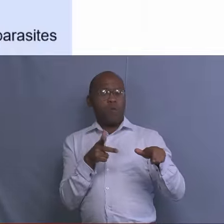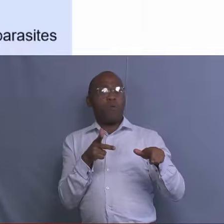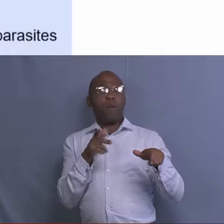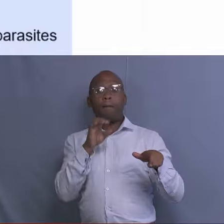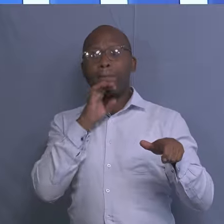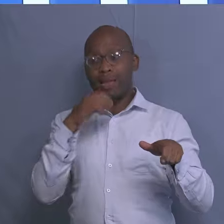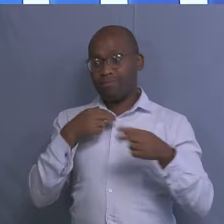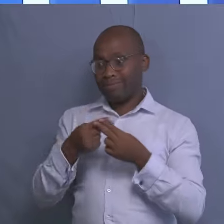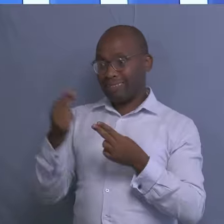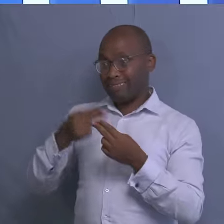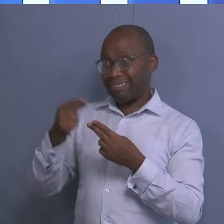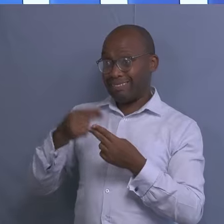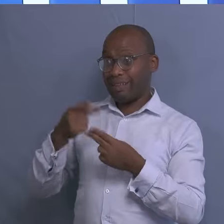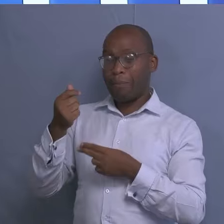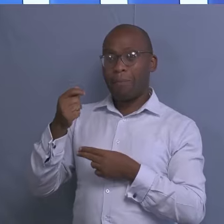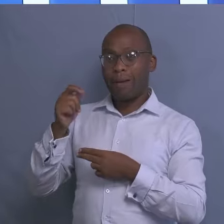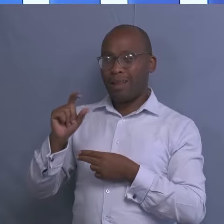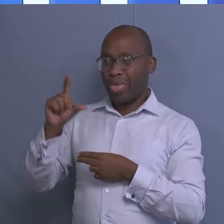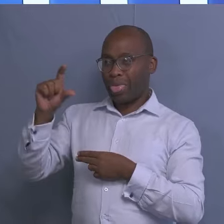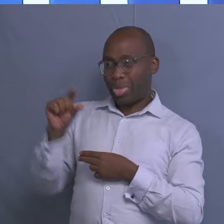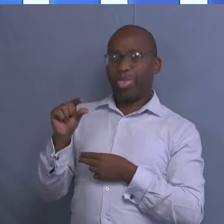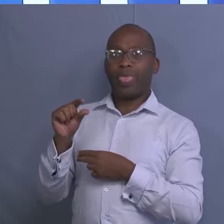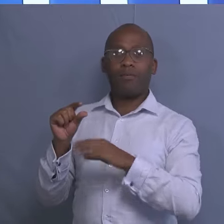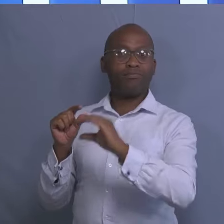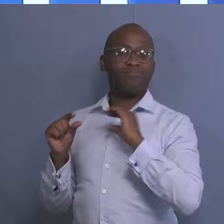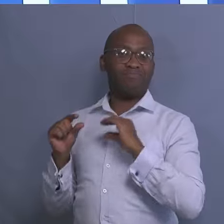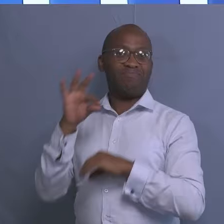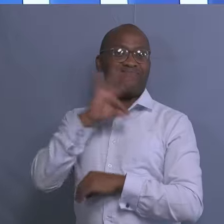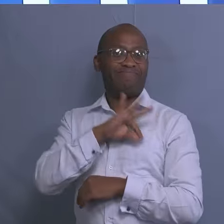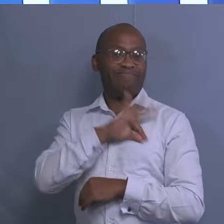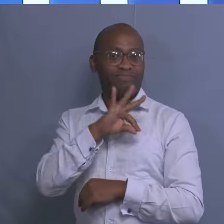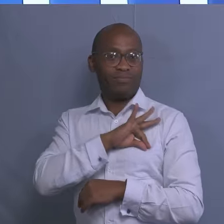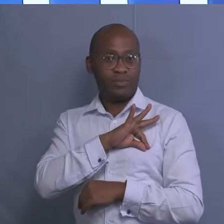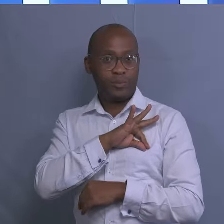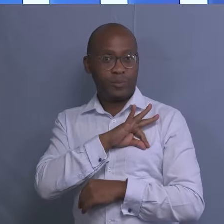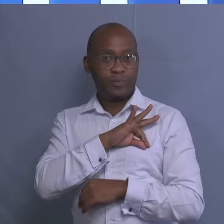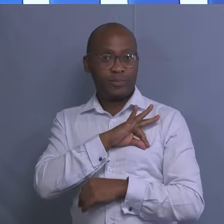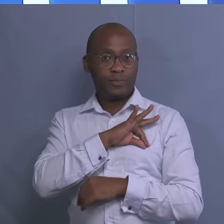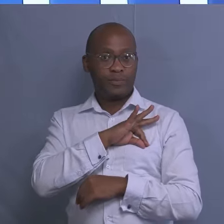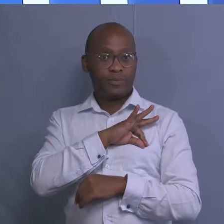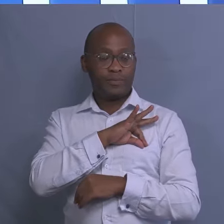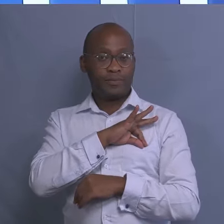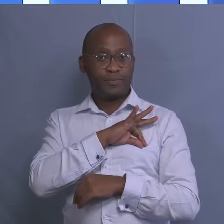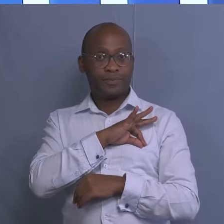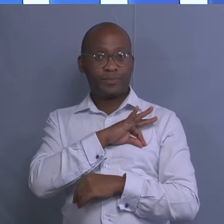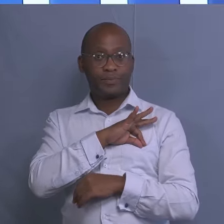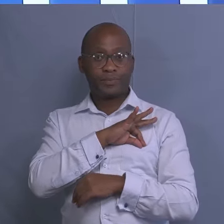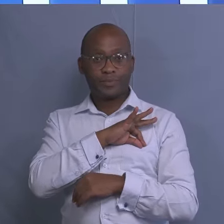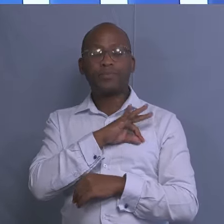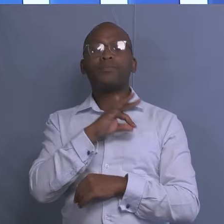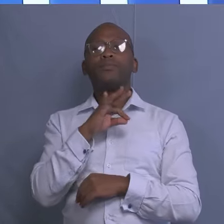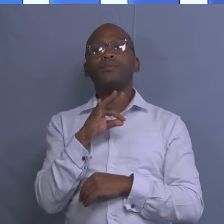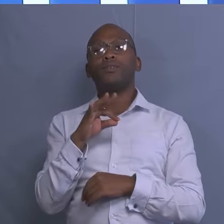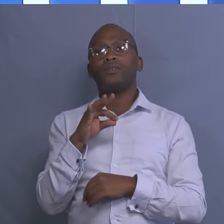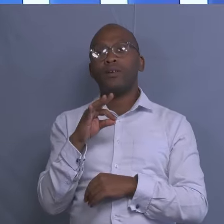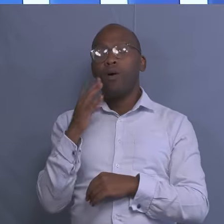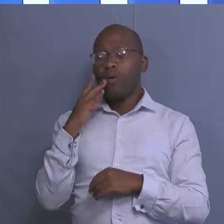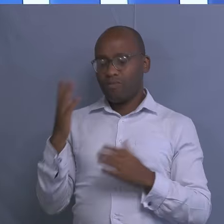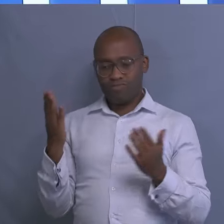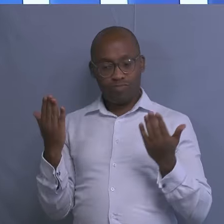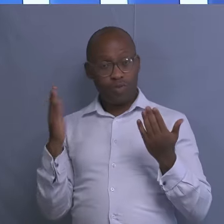there are less use per hectare. If we are comparing that with intensive farming where you produce a lot on a small